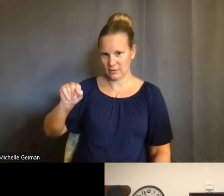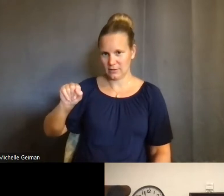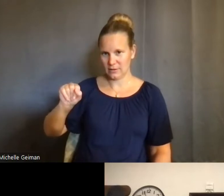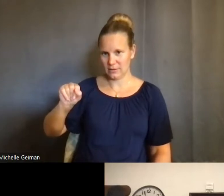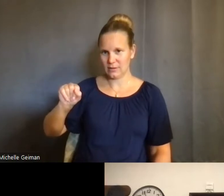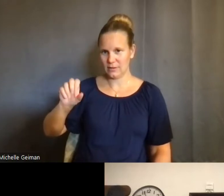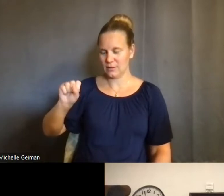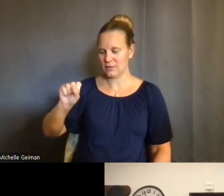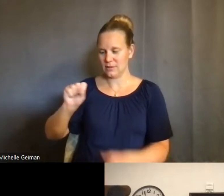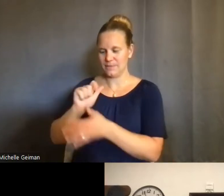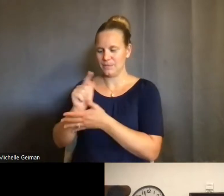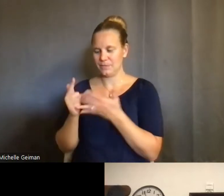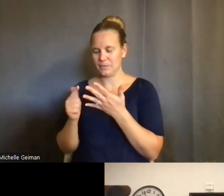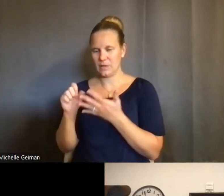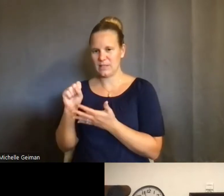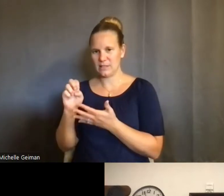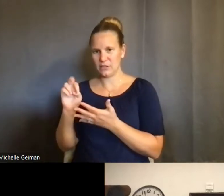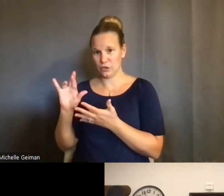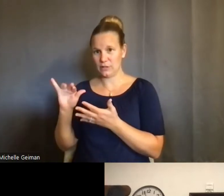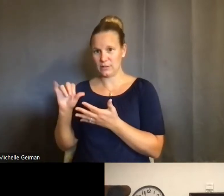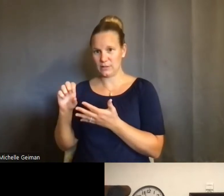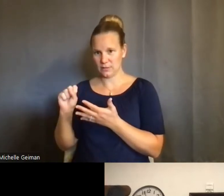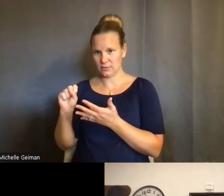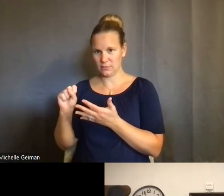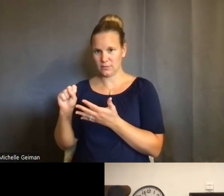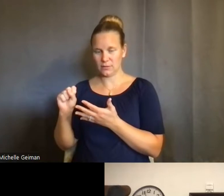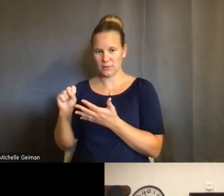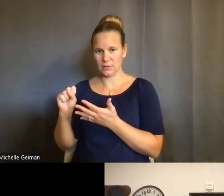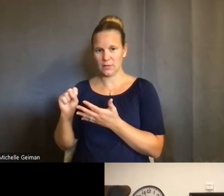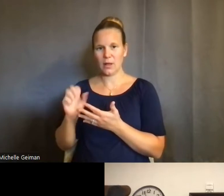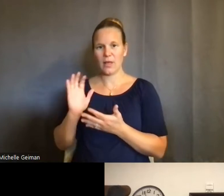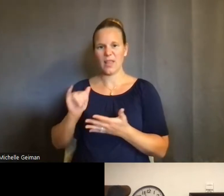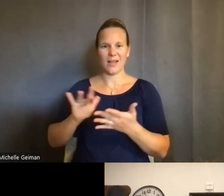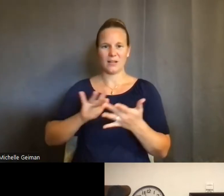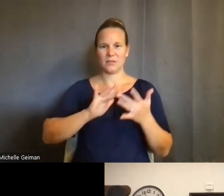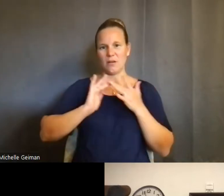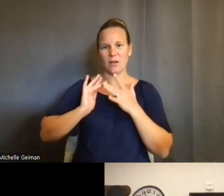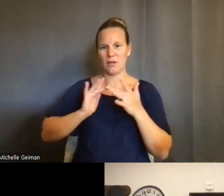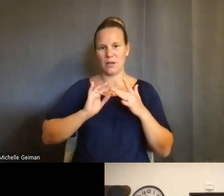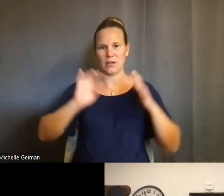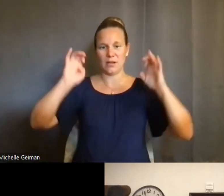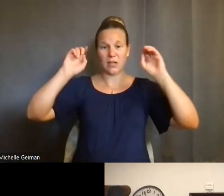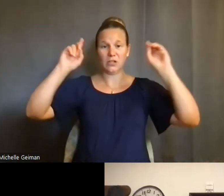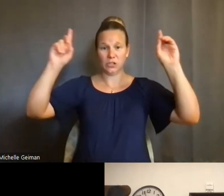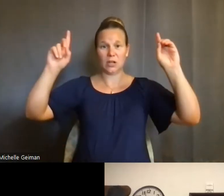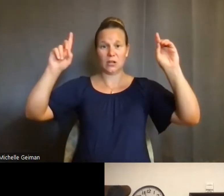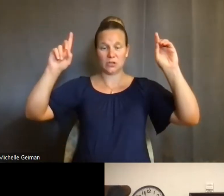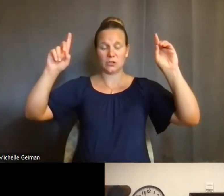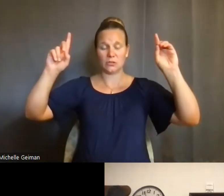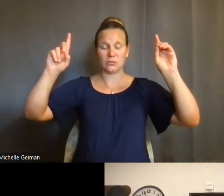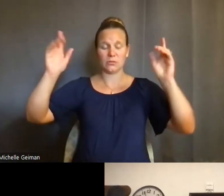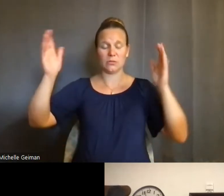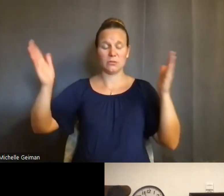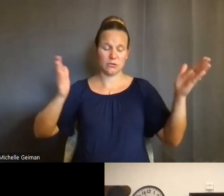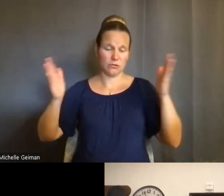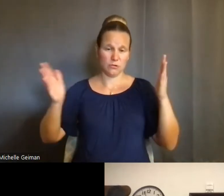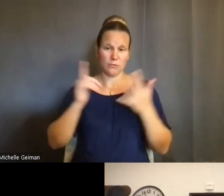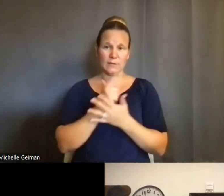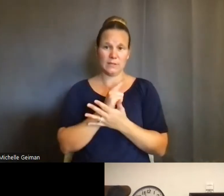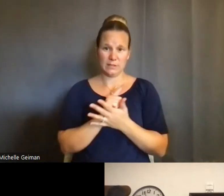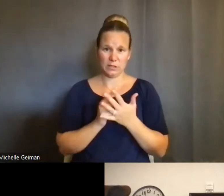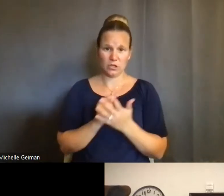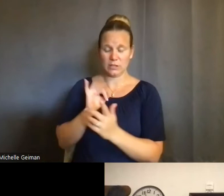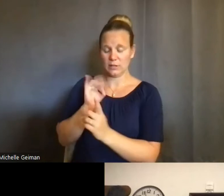That's what I was thinking. is an educational, online educational services series, right? So if you're